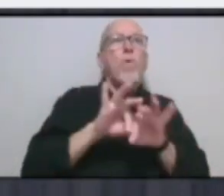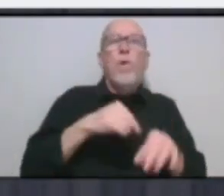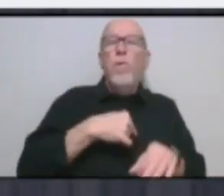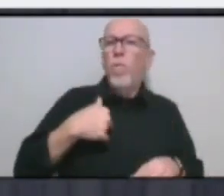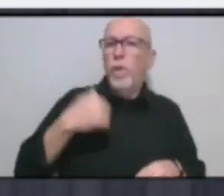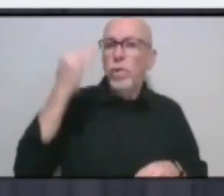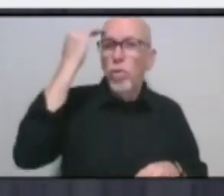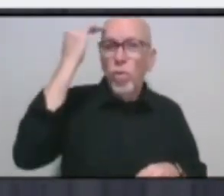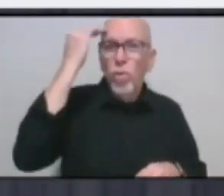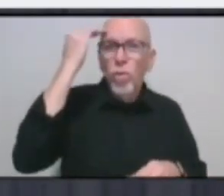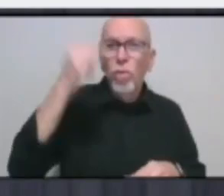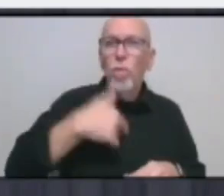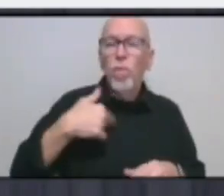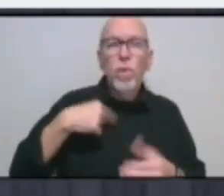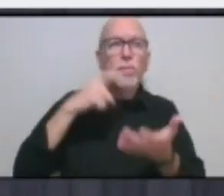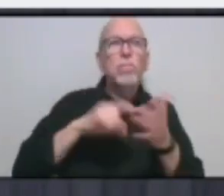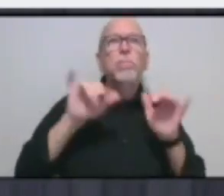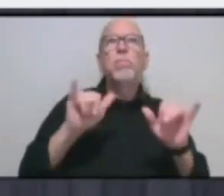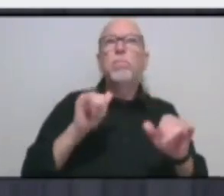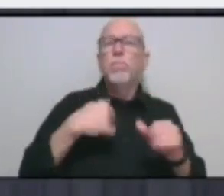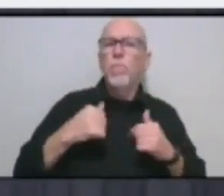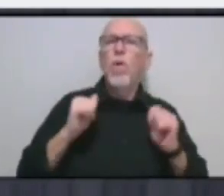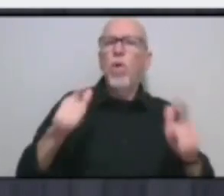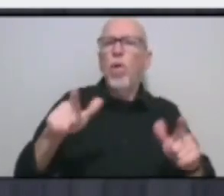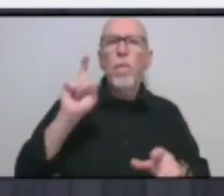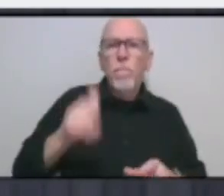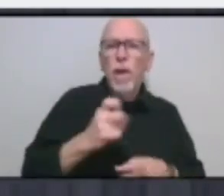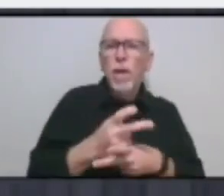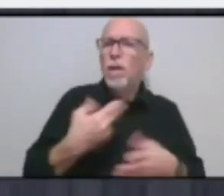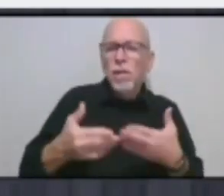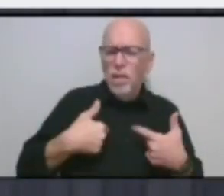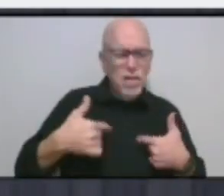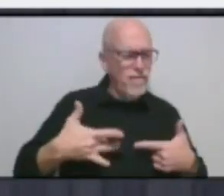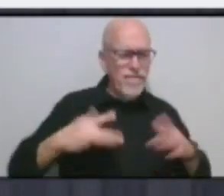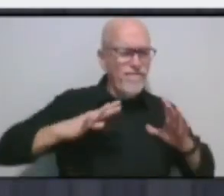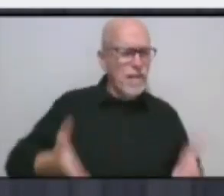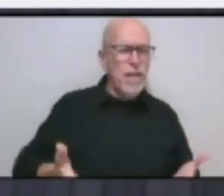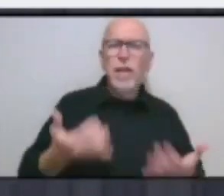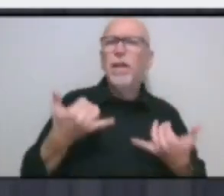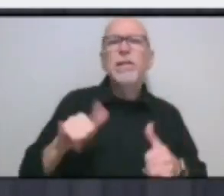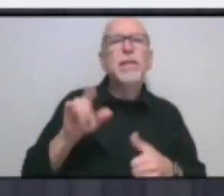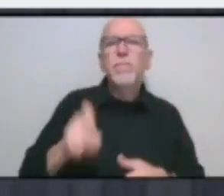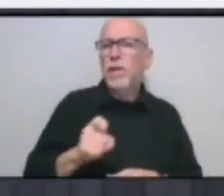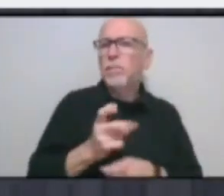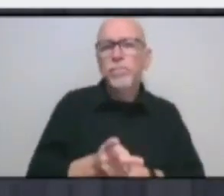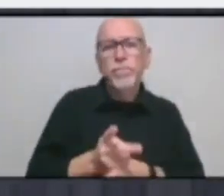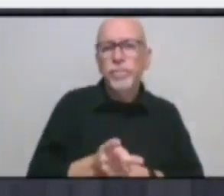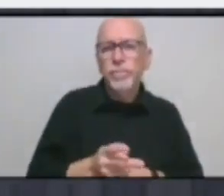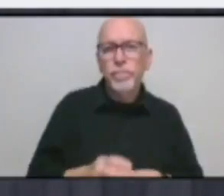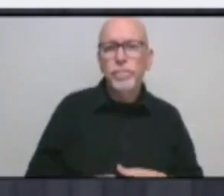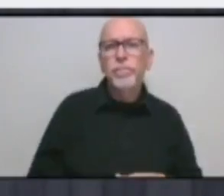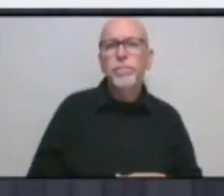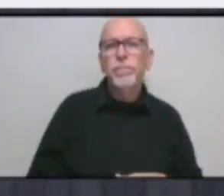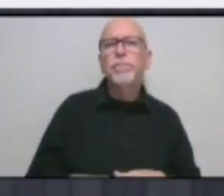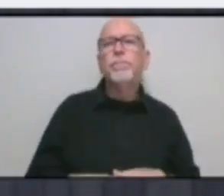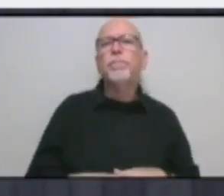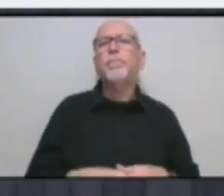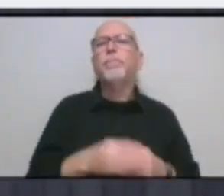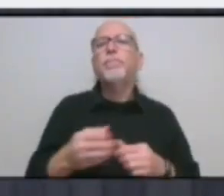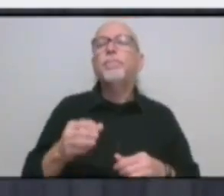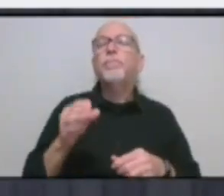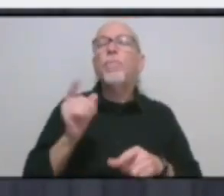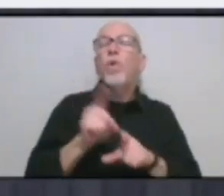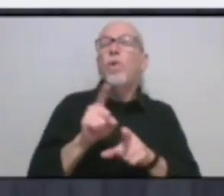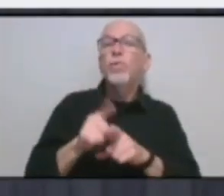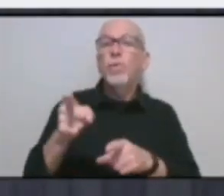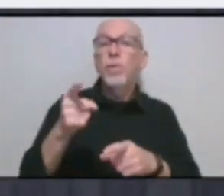that we have got to take precautions even if we feel fine. Our early data also suggested that the loss of